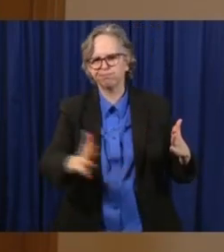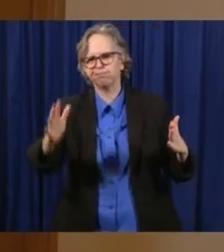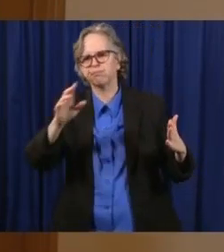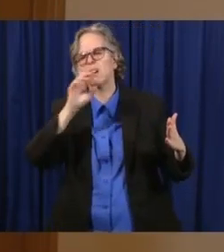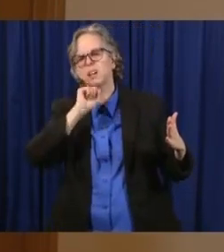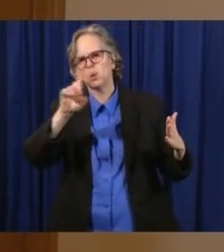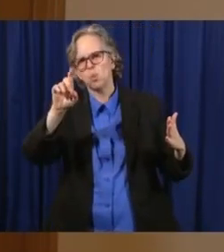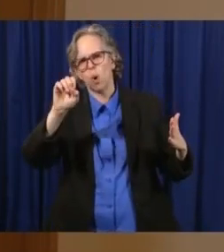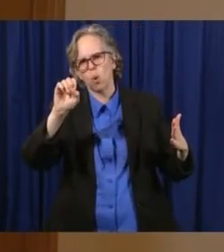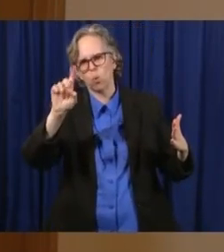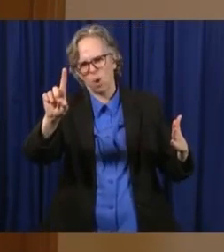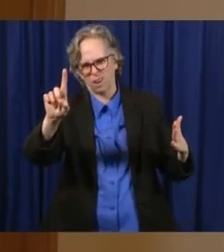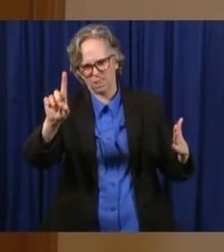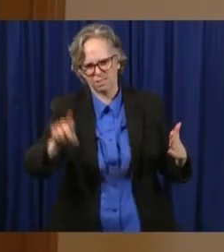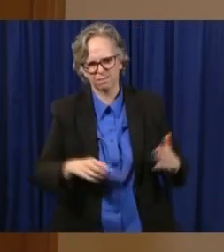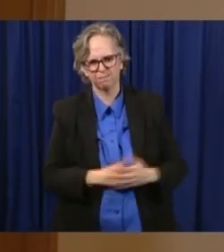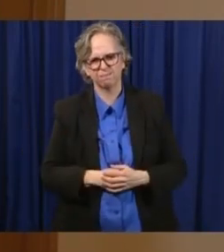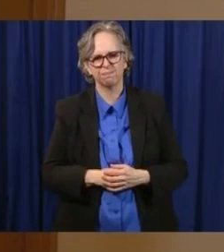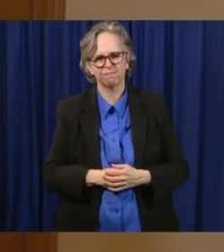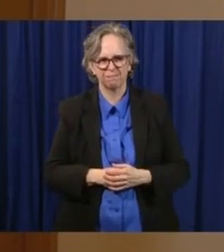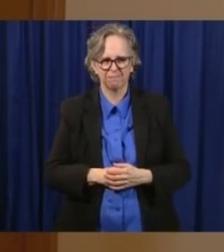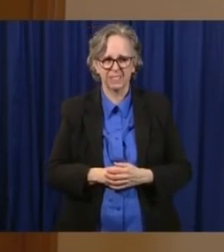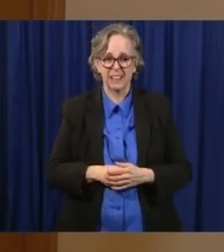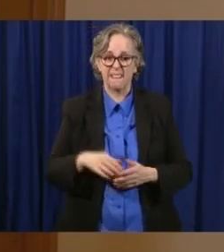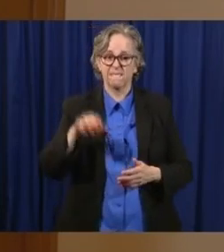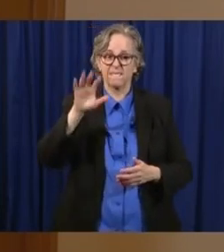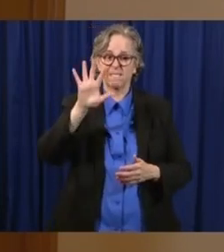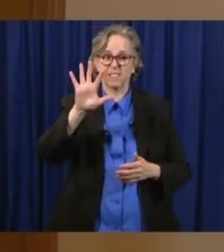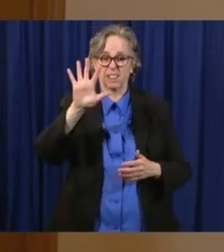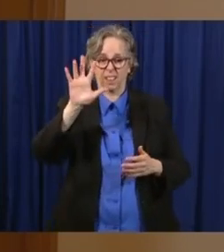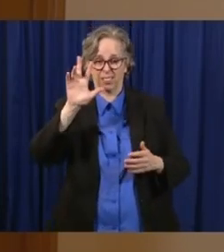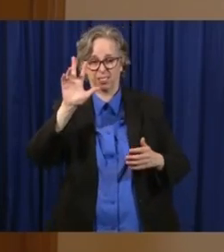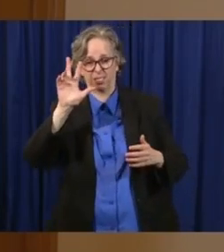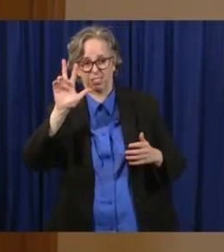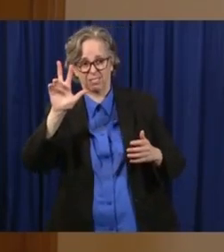101. We have now tested 53,000 folks.